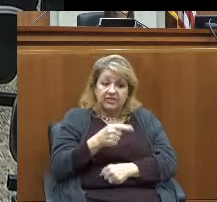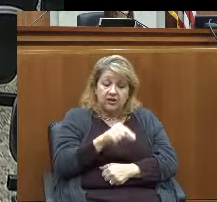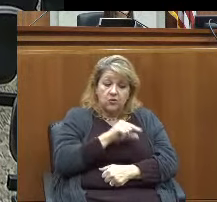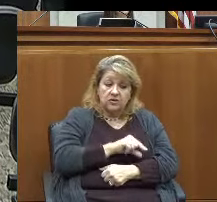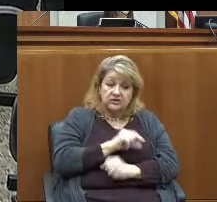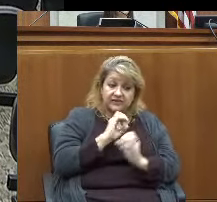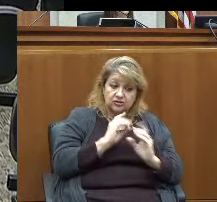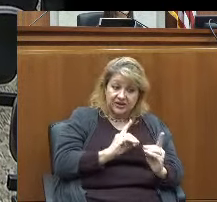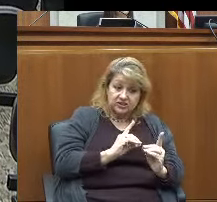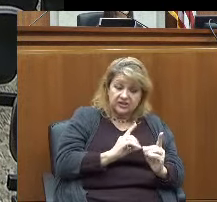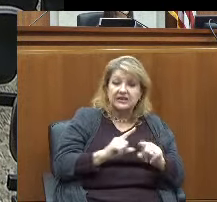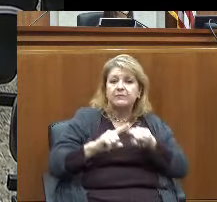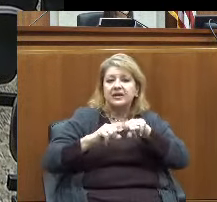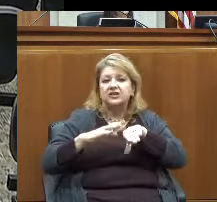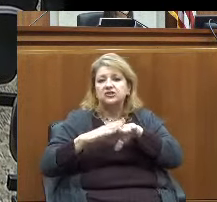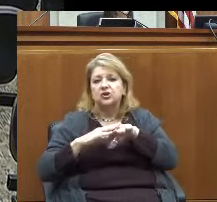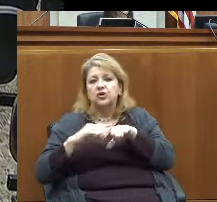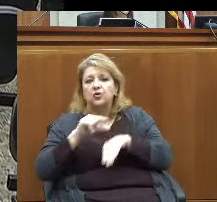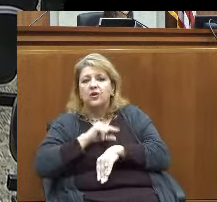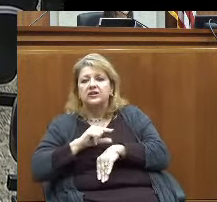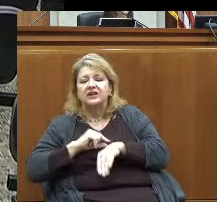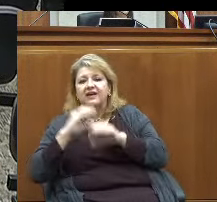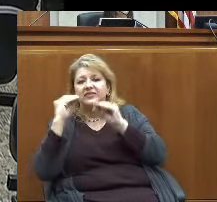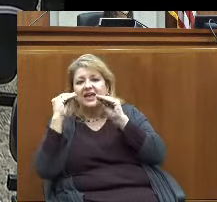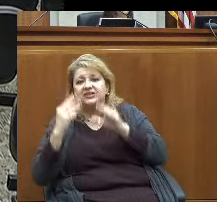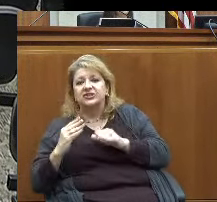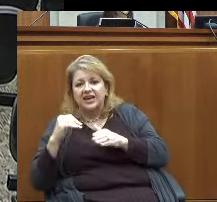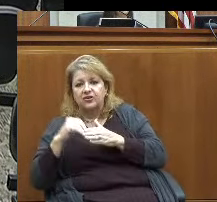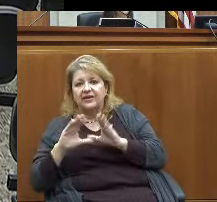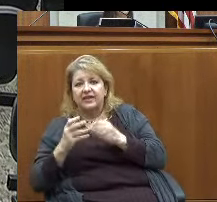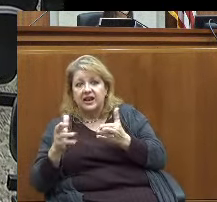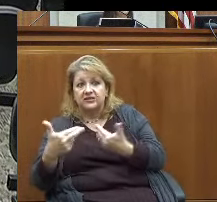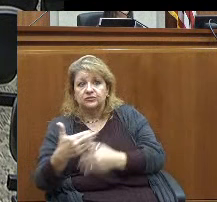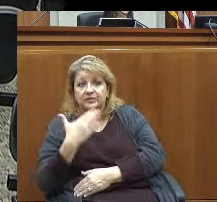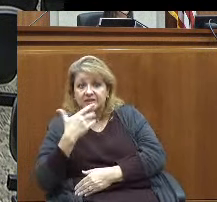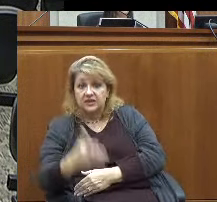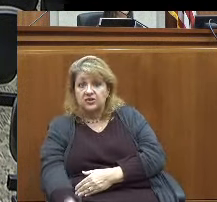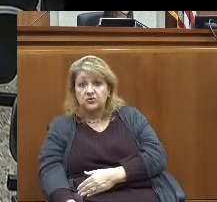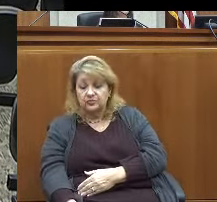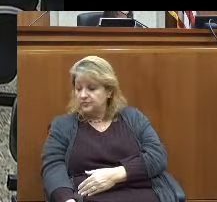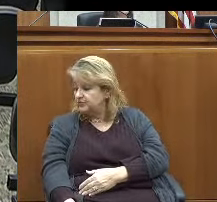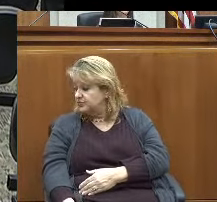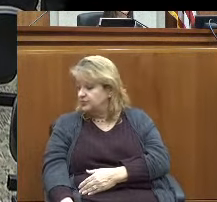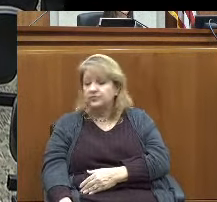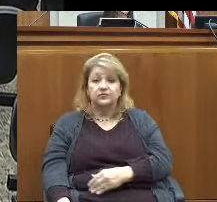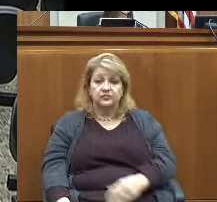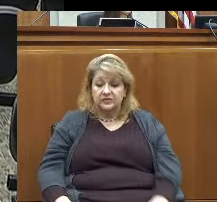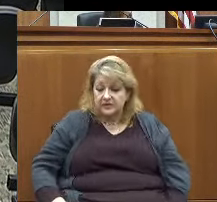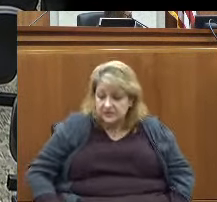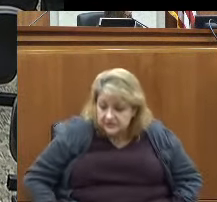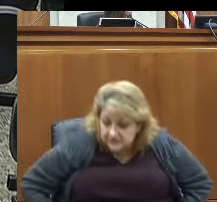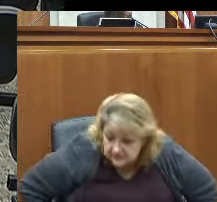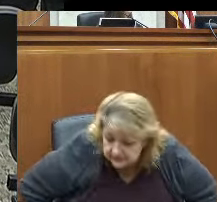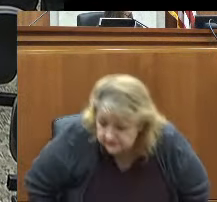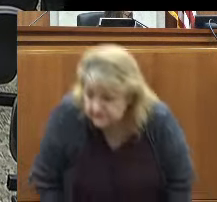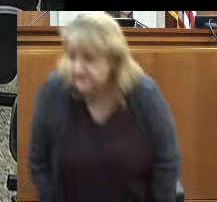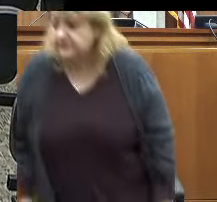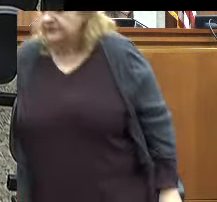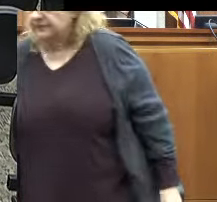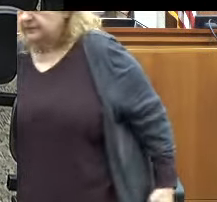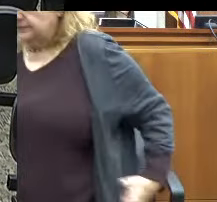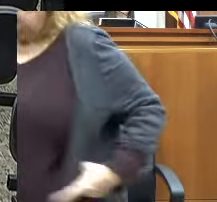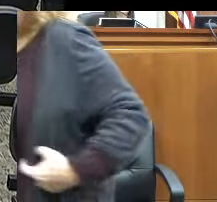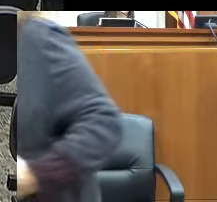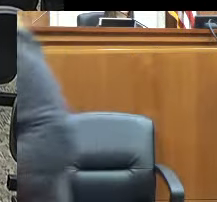based on the quality of the educator in that classroom. Thank you. Thank you. Nicole Scott?